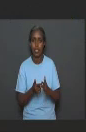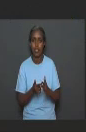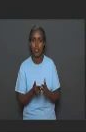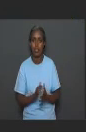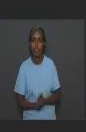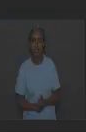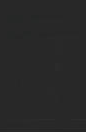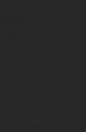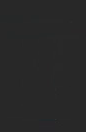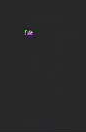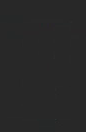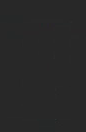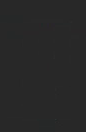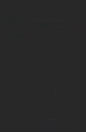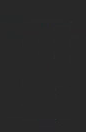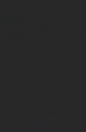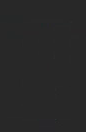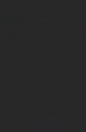Begin.